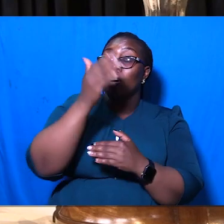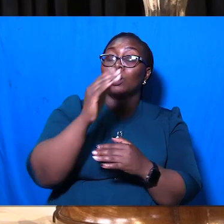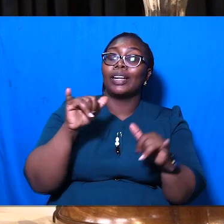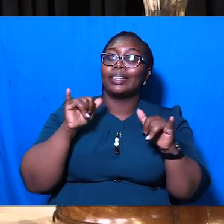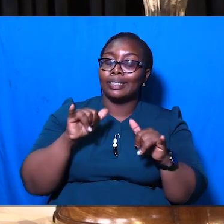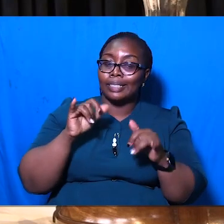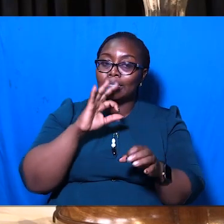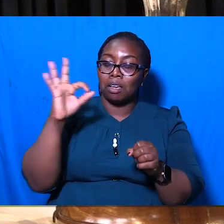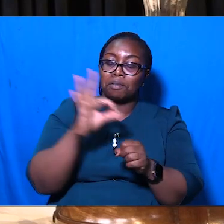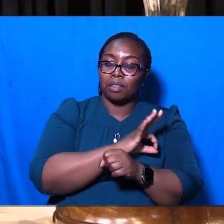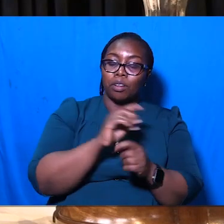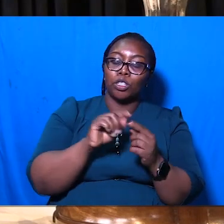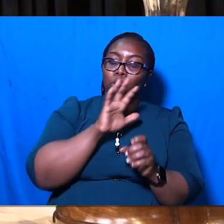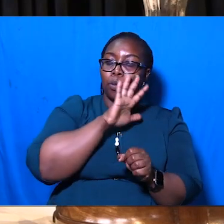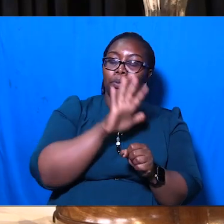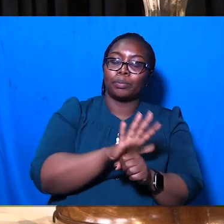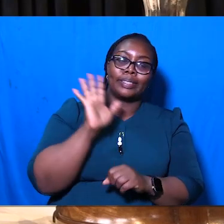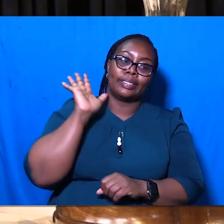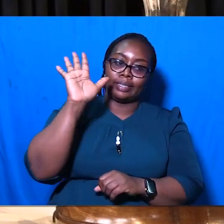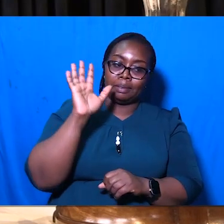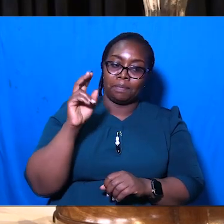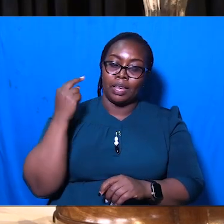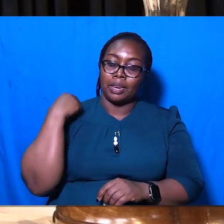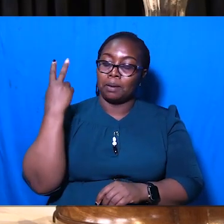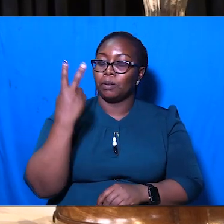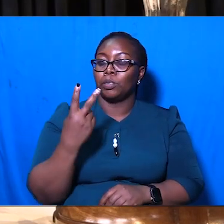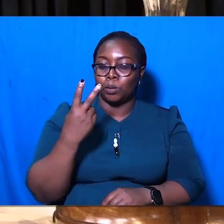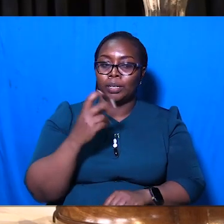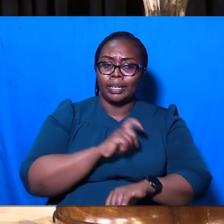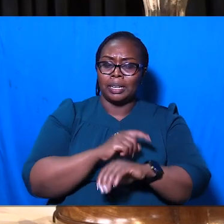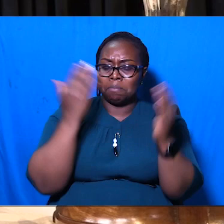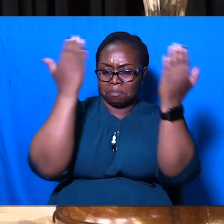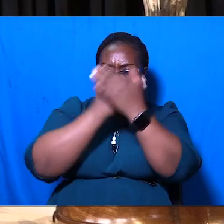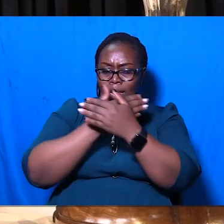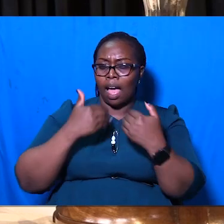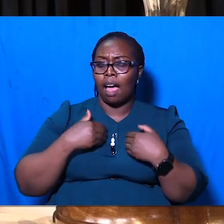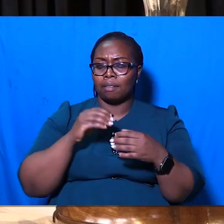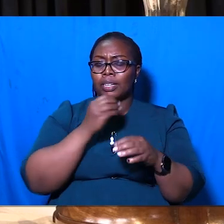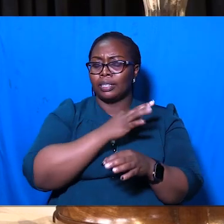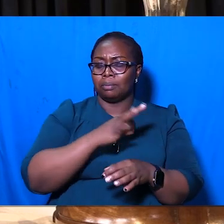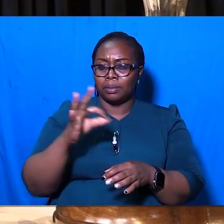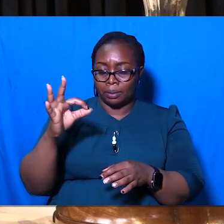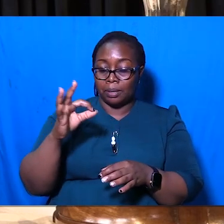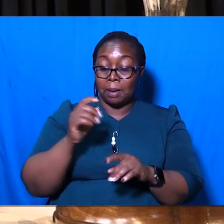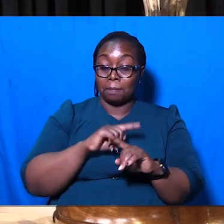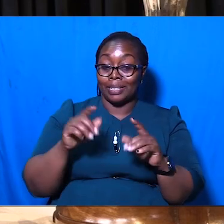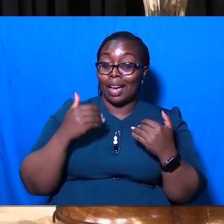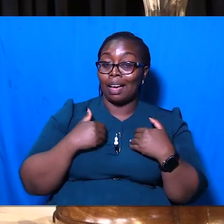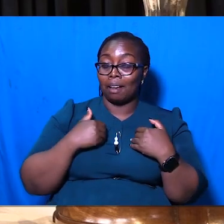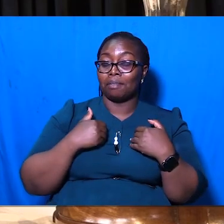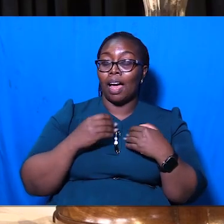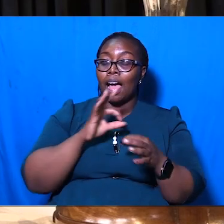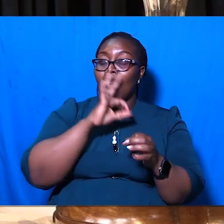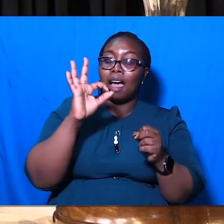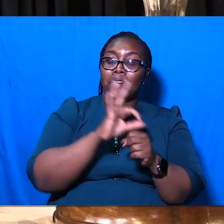promises. And then secondly, we said that even in times of spiritual darkness, there is always a faithful remnant. No matter